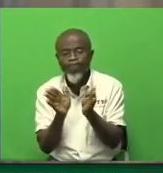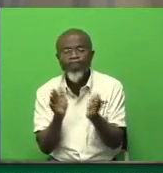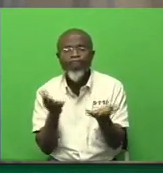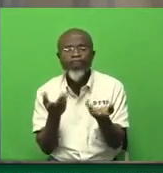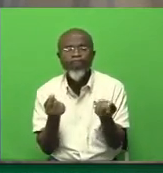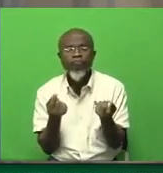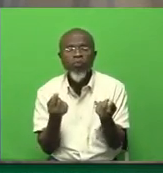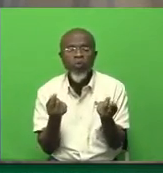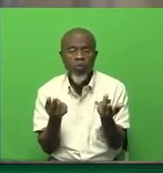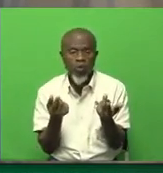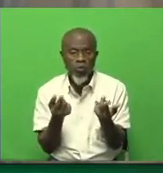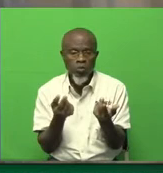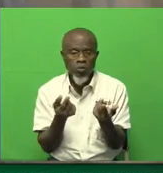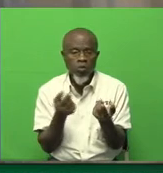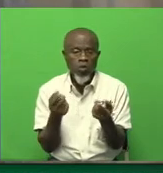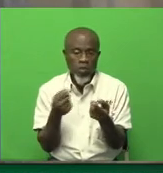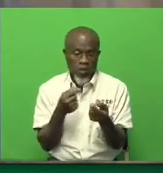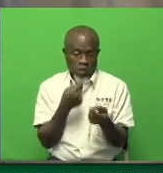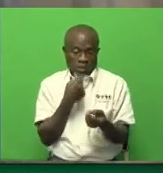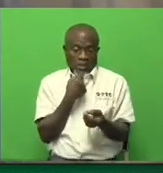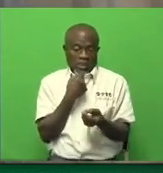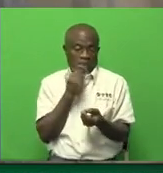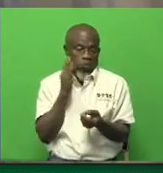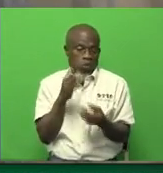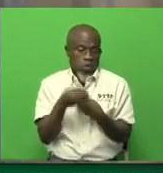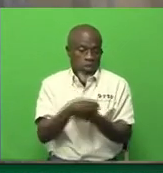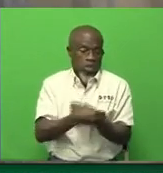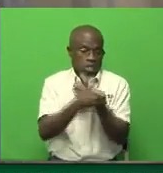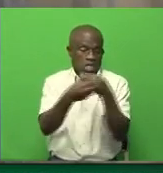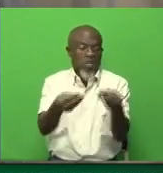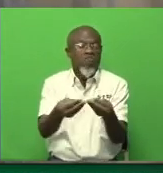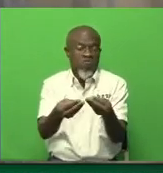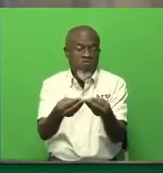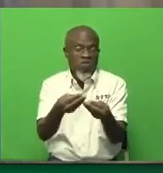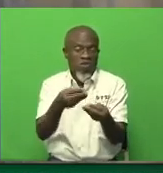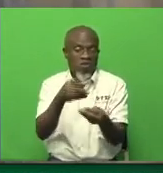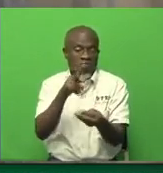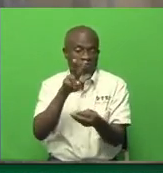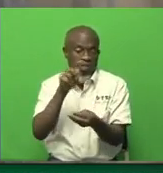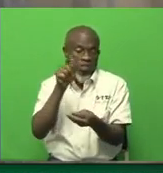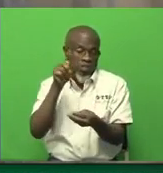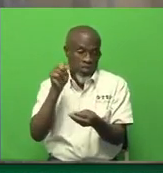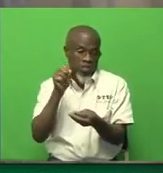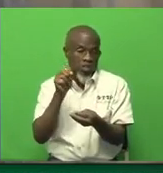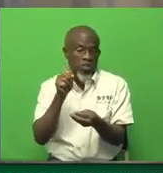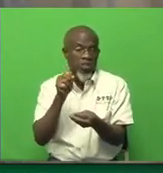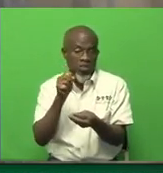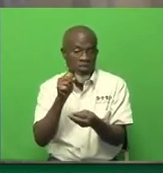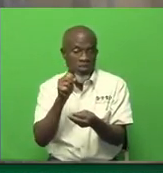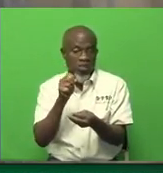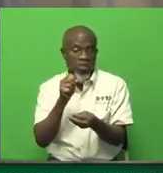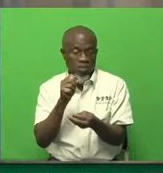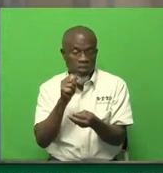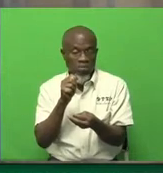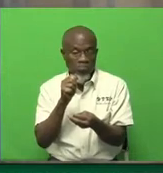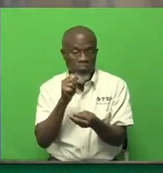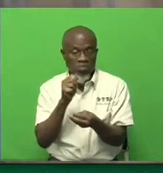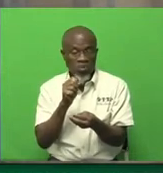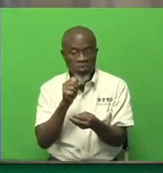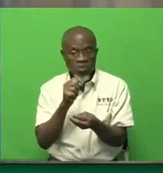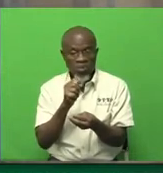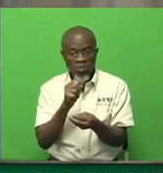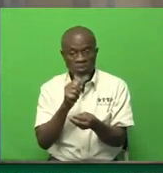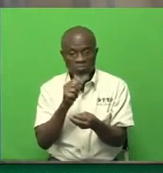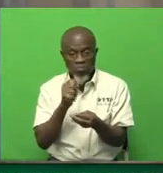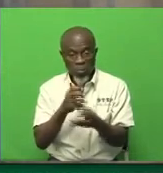out 4 billion inventory funds in 2022 significantly more than planned so business owners could be pardoned